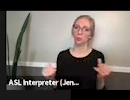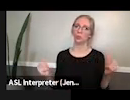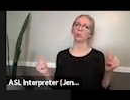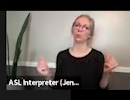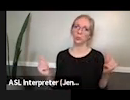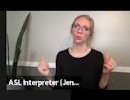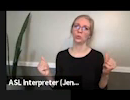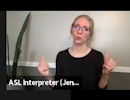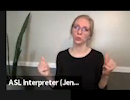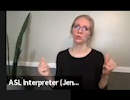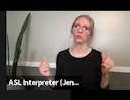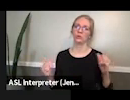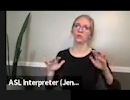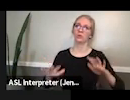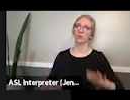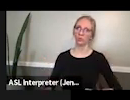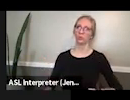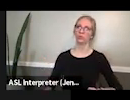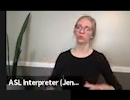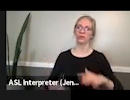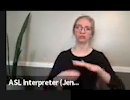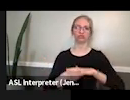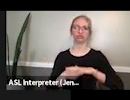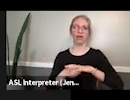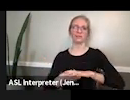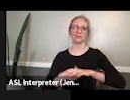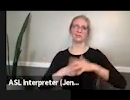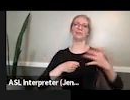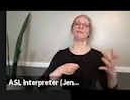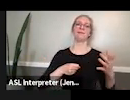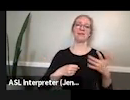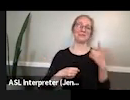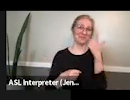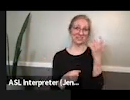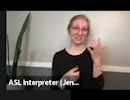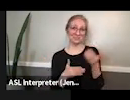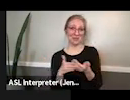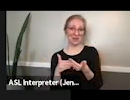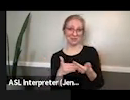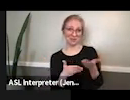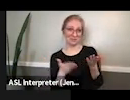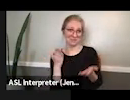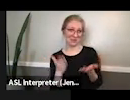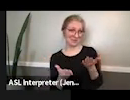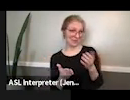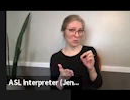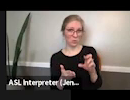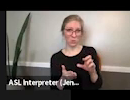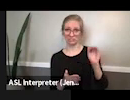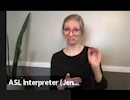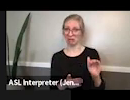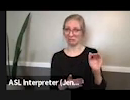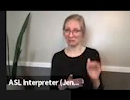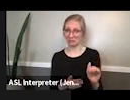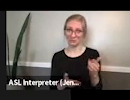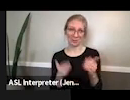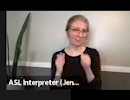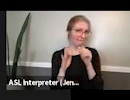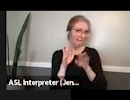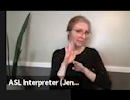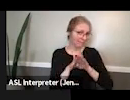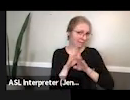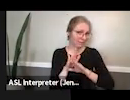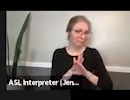parents' minds and take the stress off of them. Because if they have a baby that might not, a toddler that might not be developing